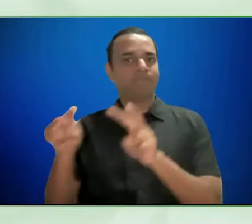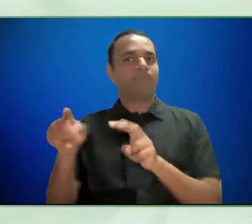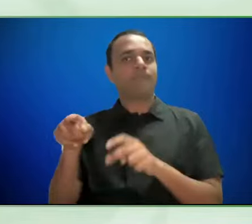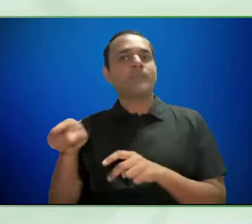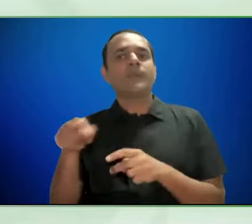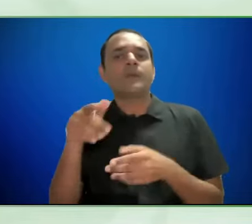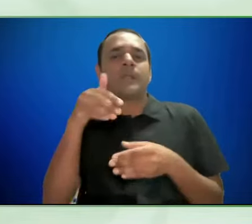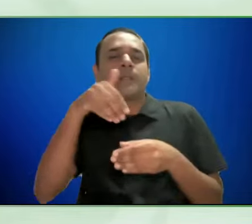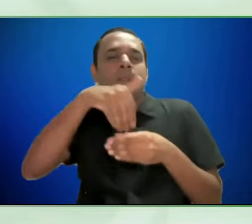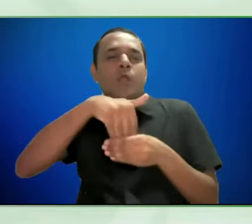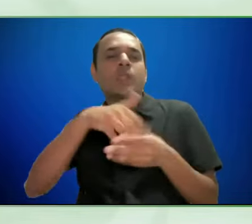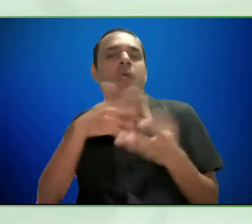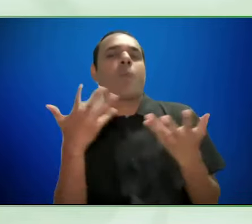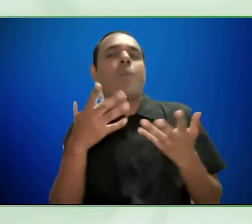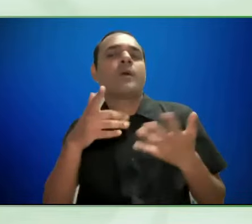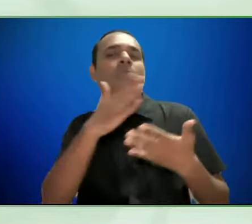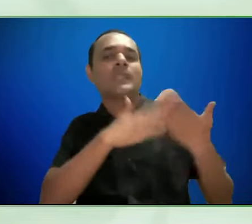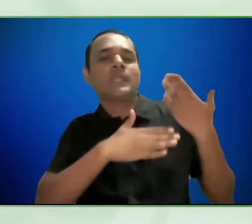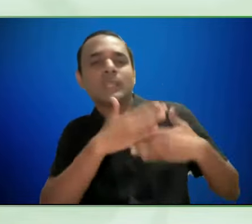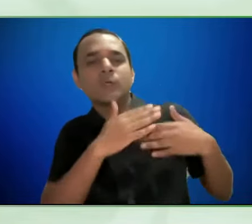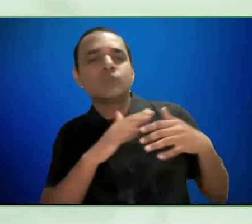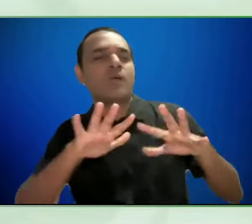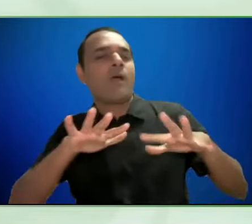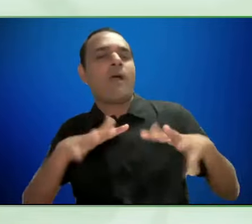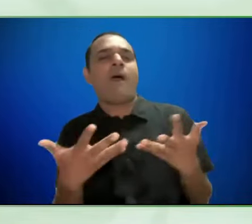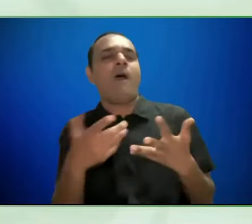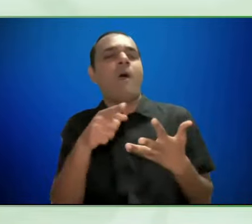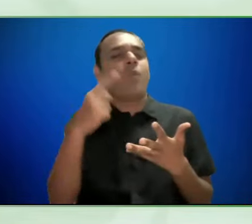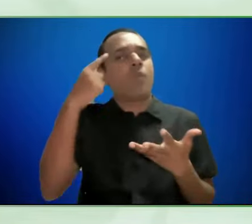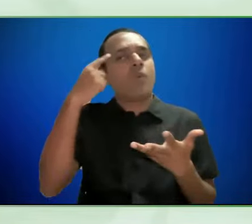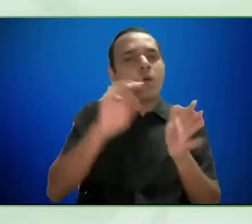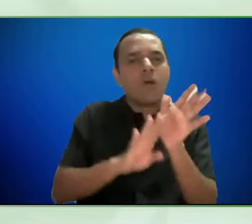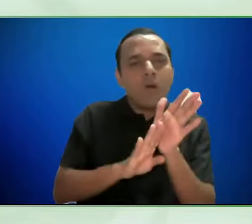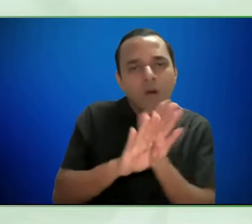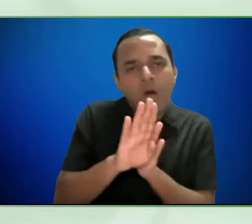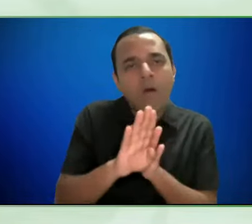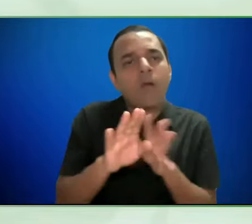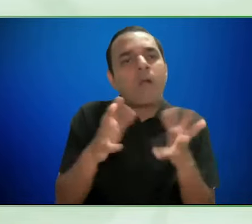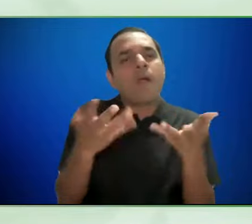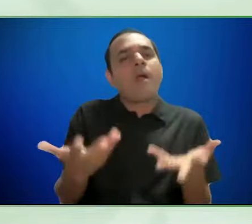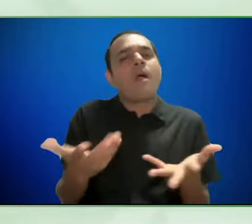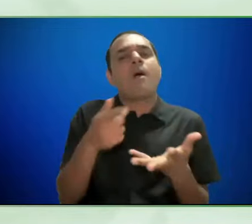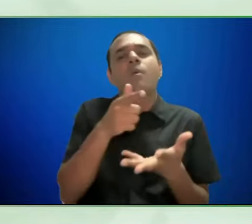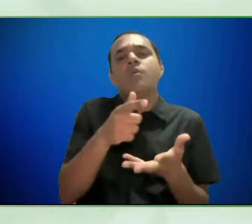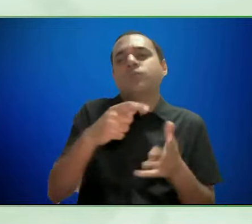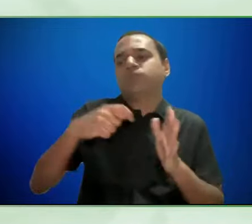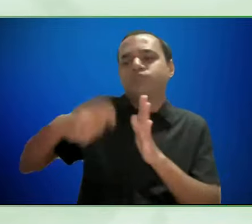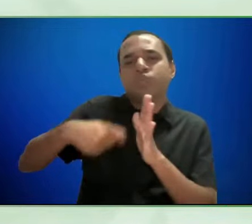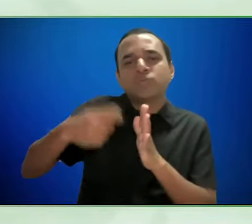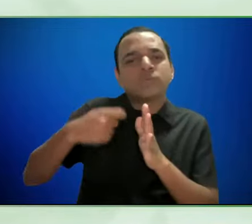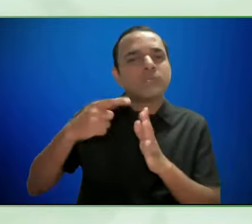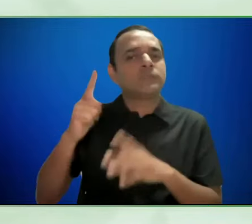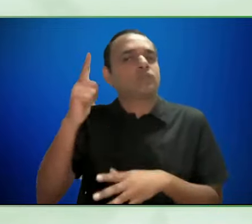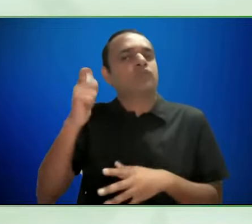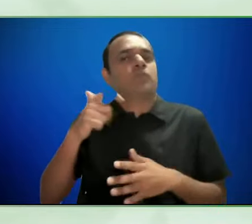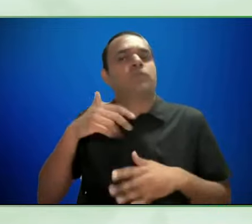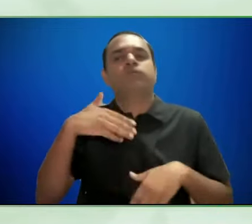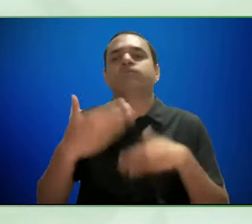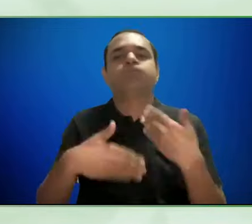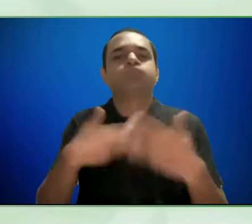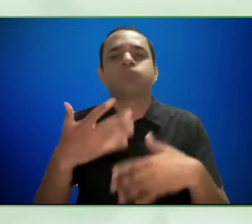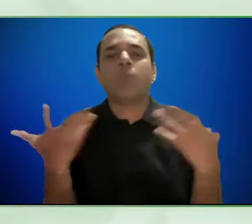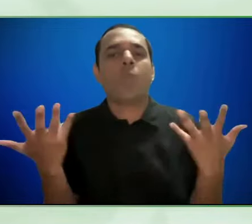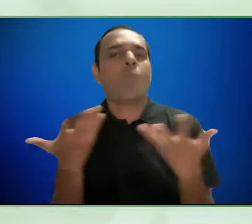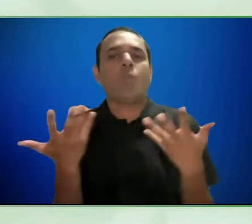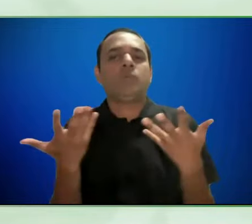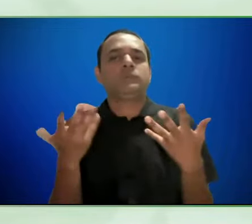focused on your own development, on making an independent living and independent